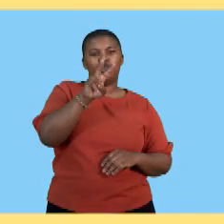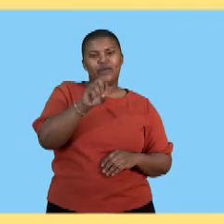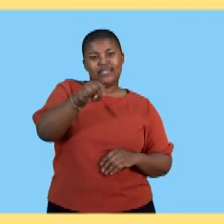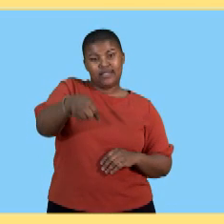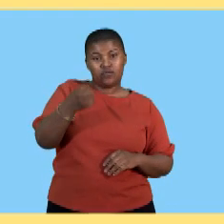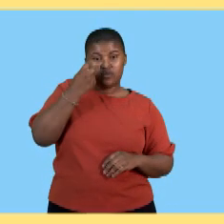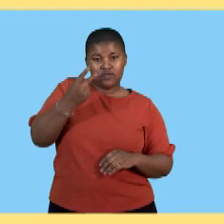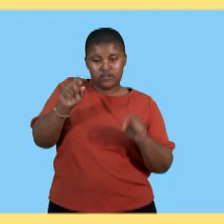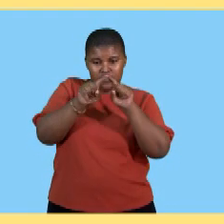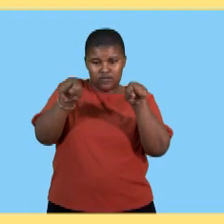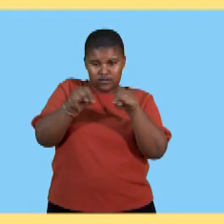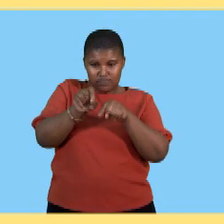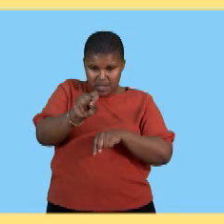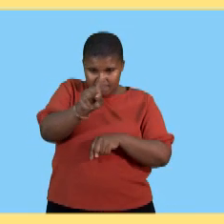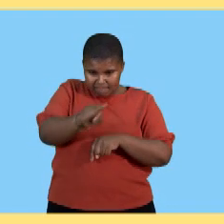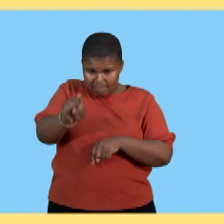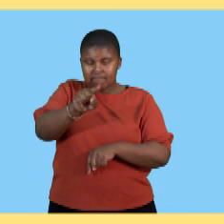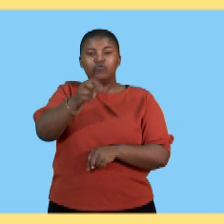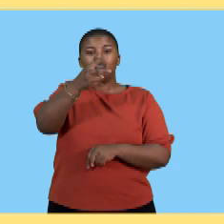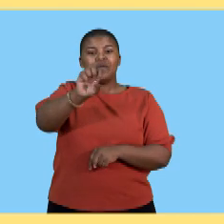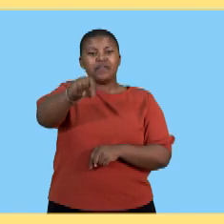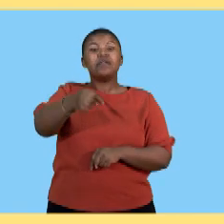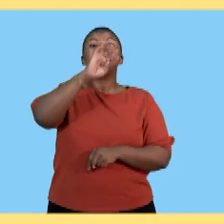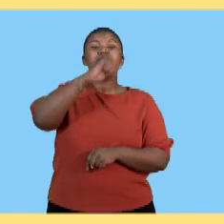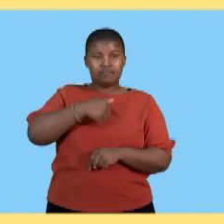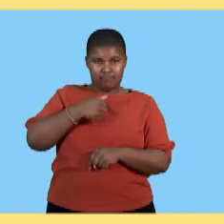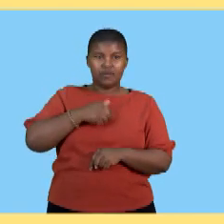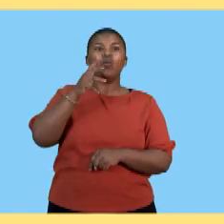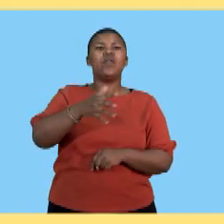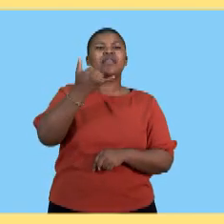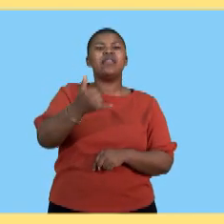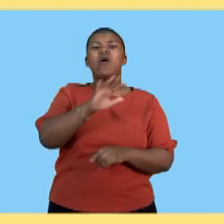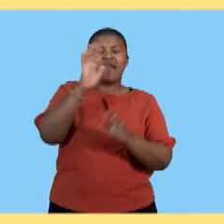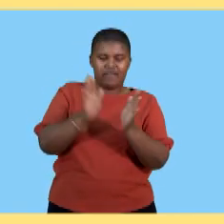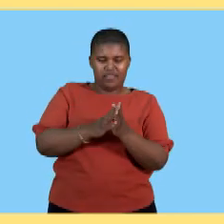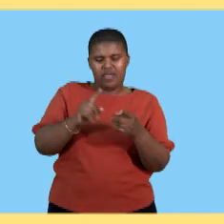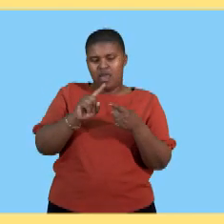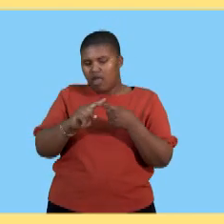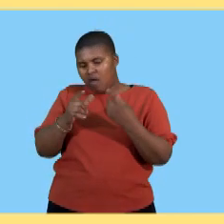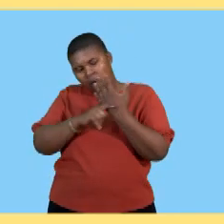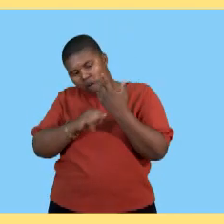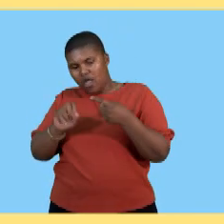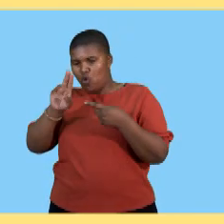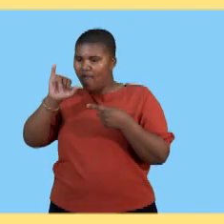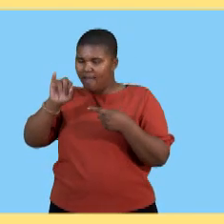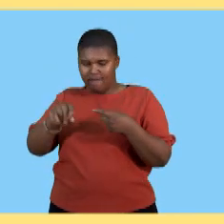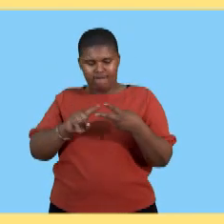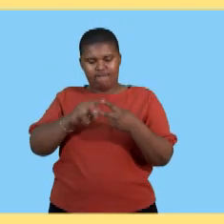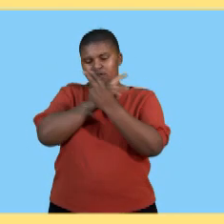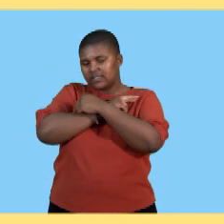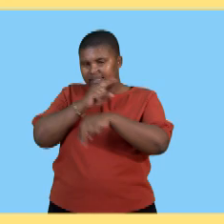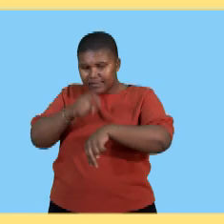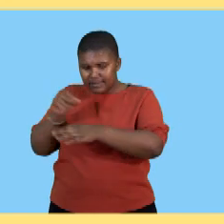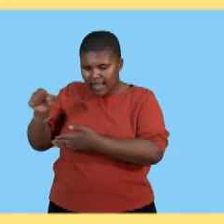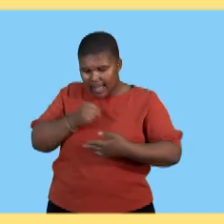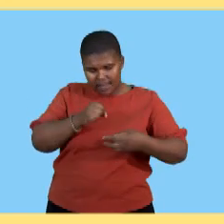the same one that we see here. And then I'll come now and record my contributions. And here I have first the pension